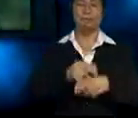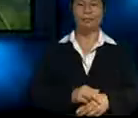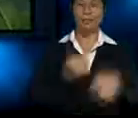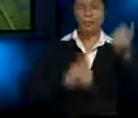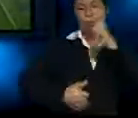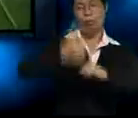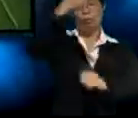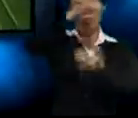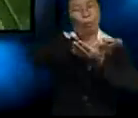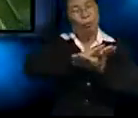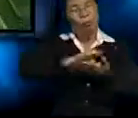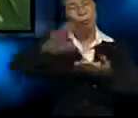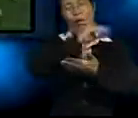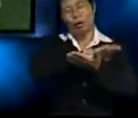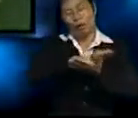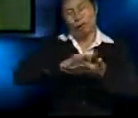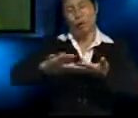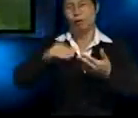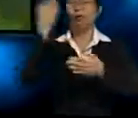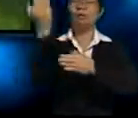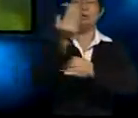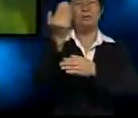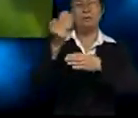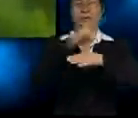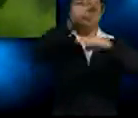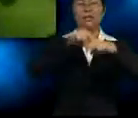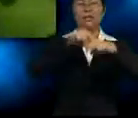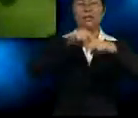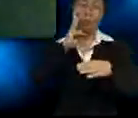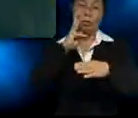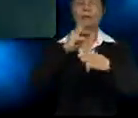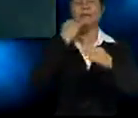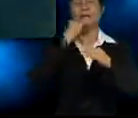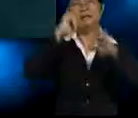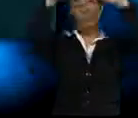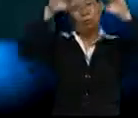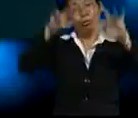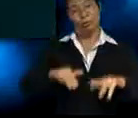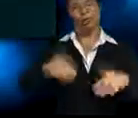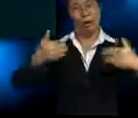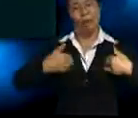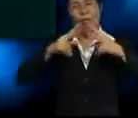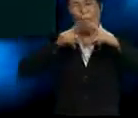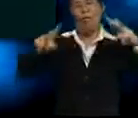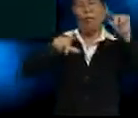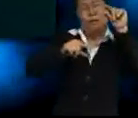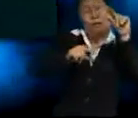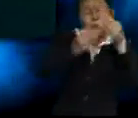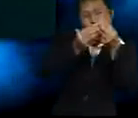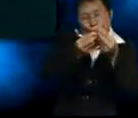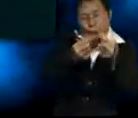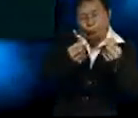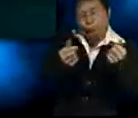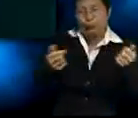The most pure and clean natural source of water is rainfall. It has very little